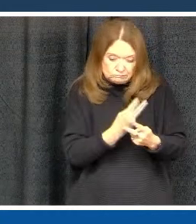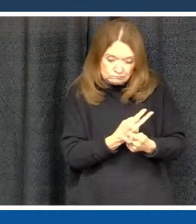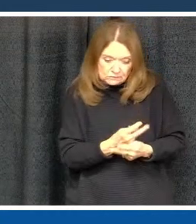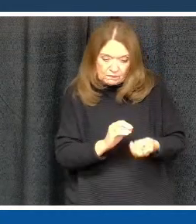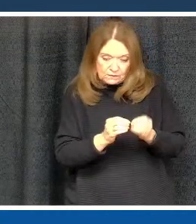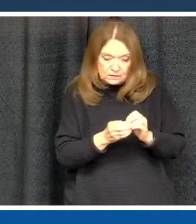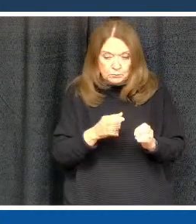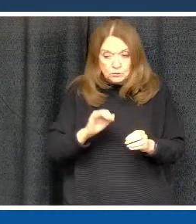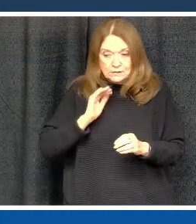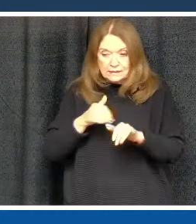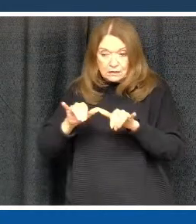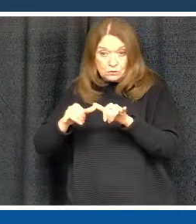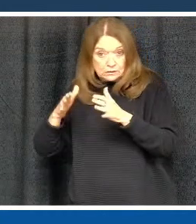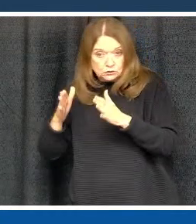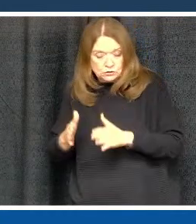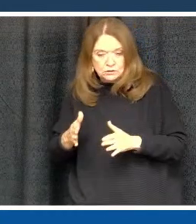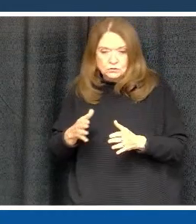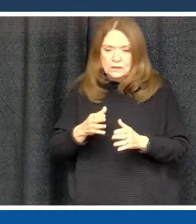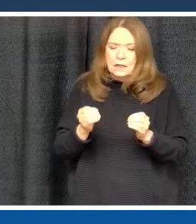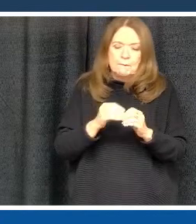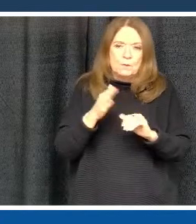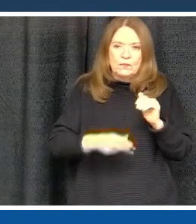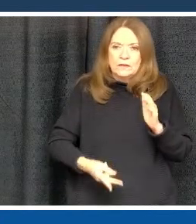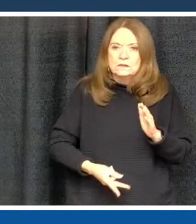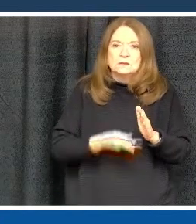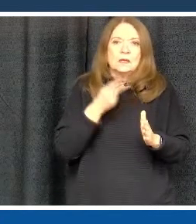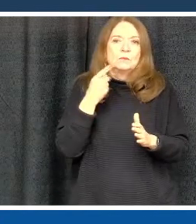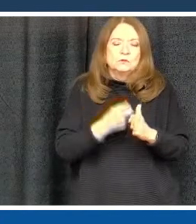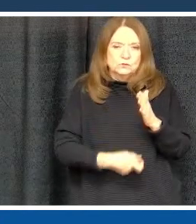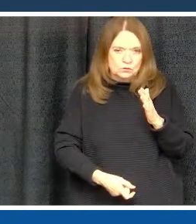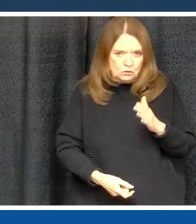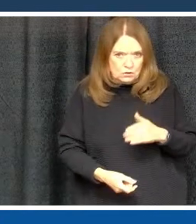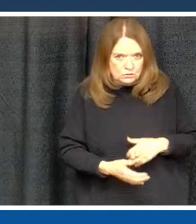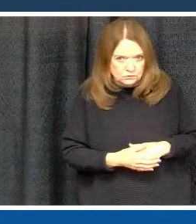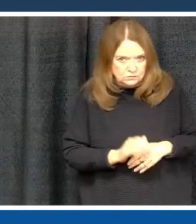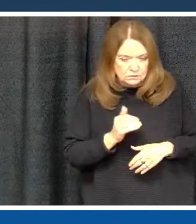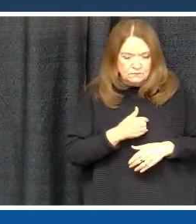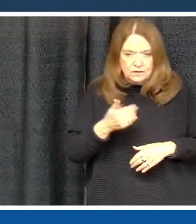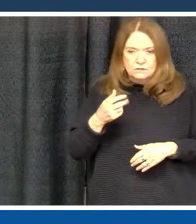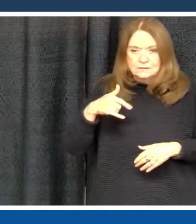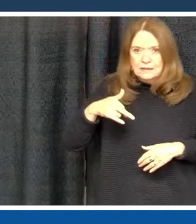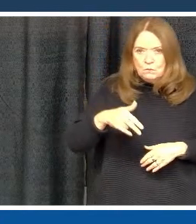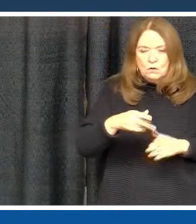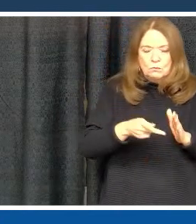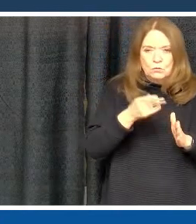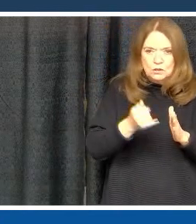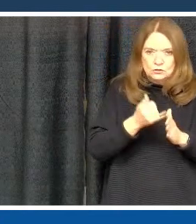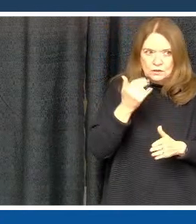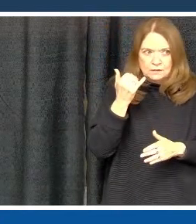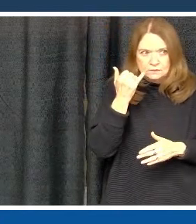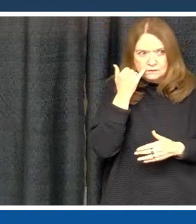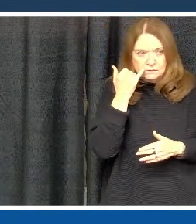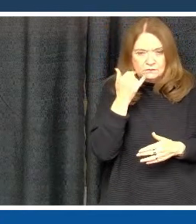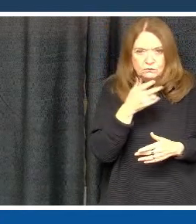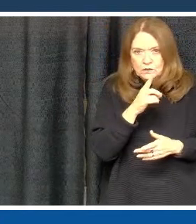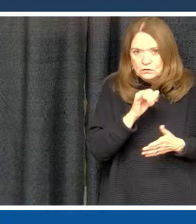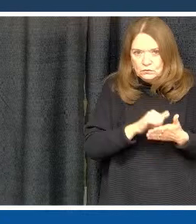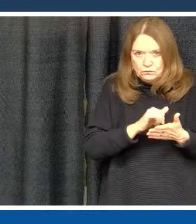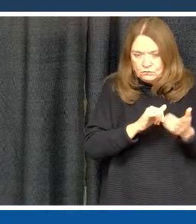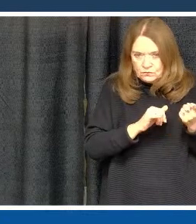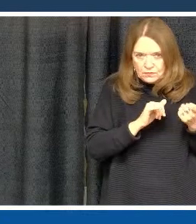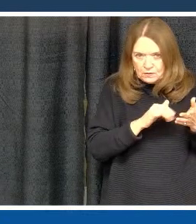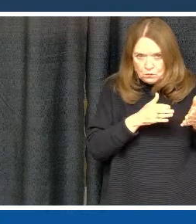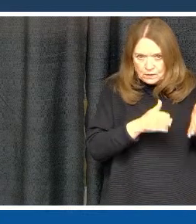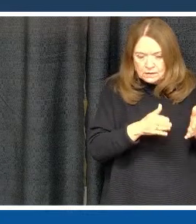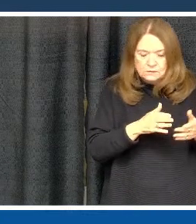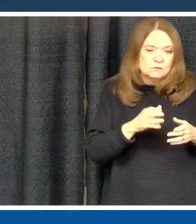engineers on some projects. It more than doubles the cost of any one of our sidewalk projects if these factors come into play. So sidewalk projects